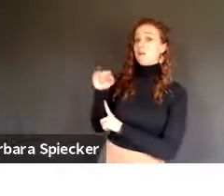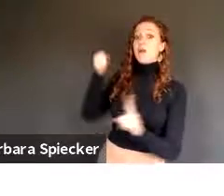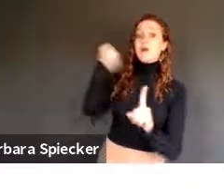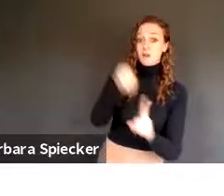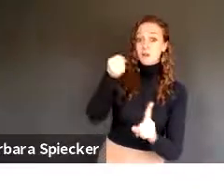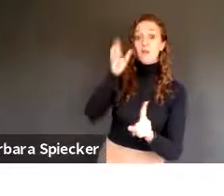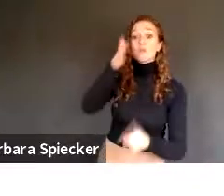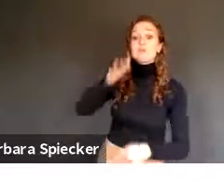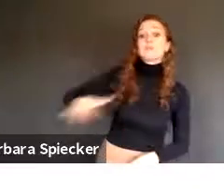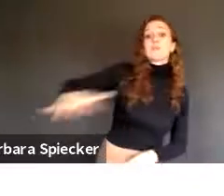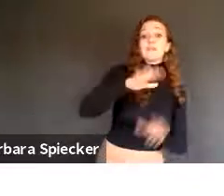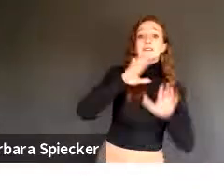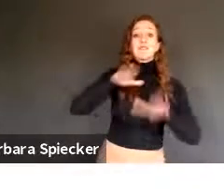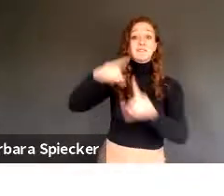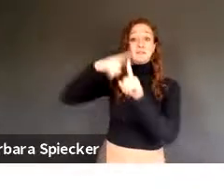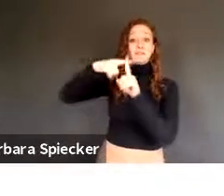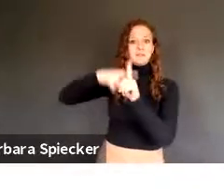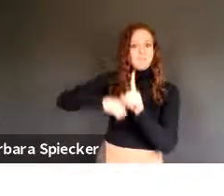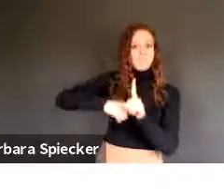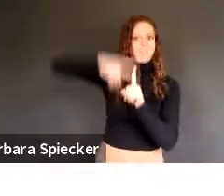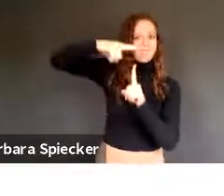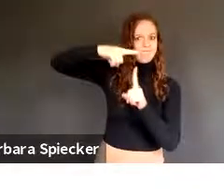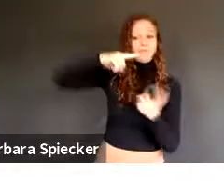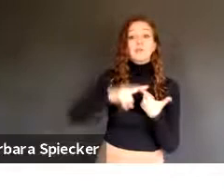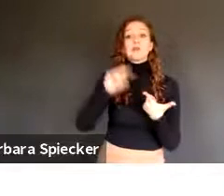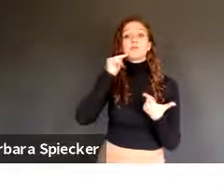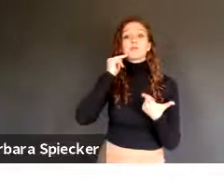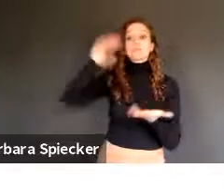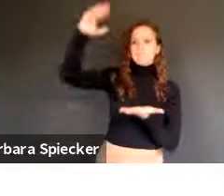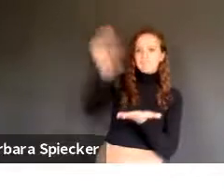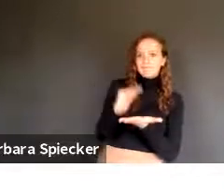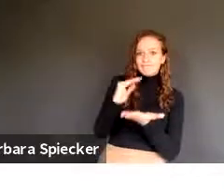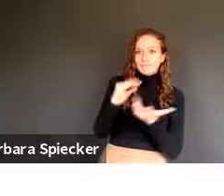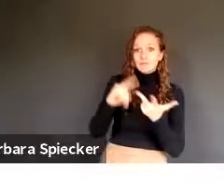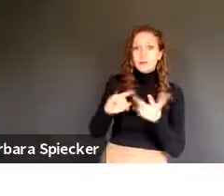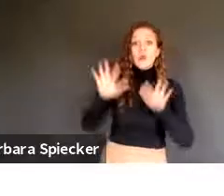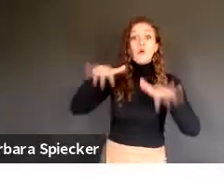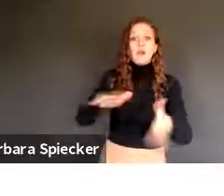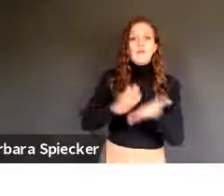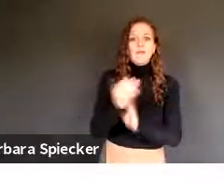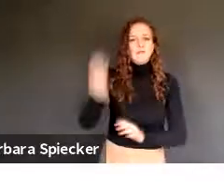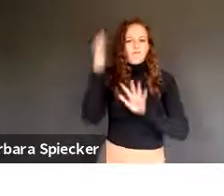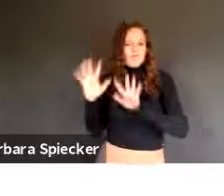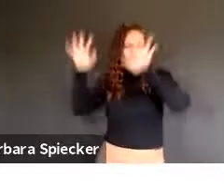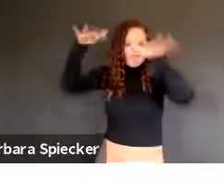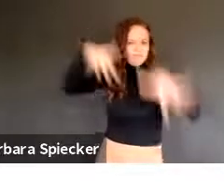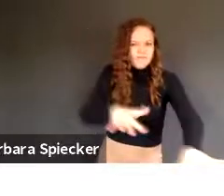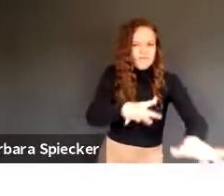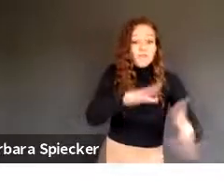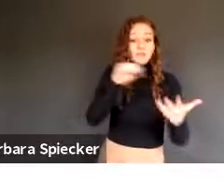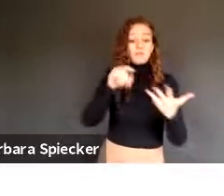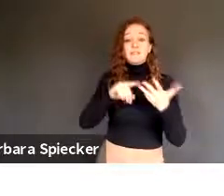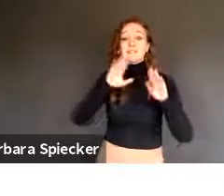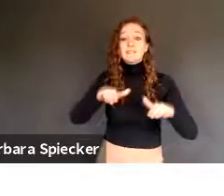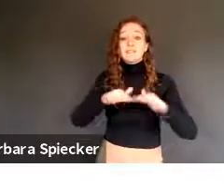Whenever an El Nino event happens, let's just talk first about what happens during an El Nino event, which is that